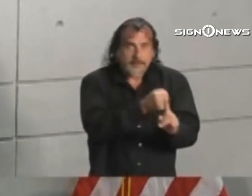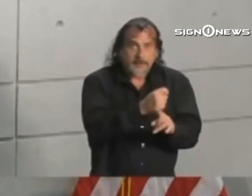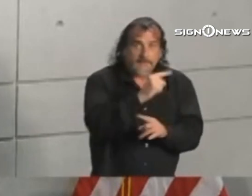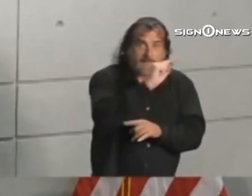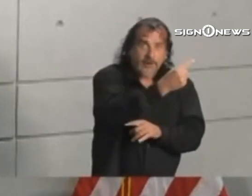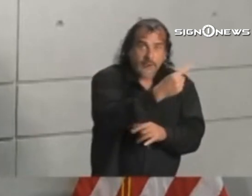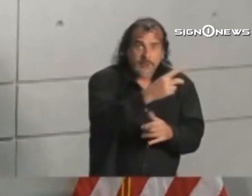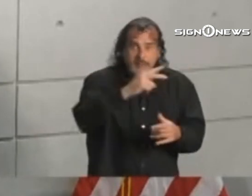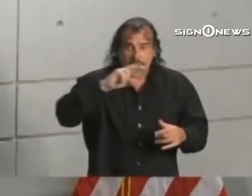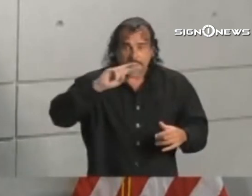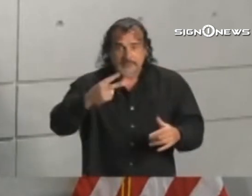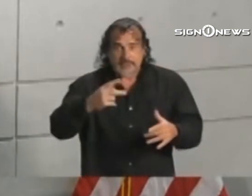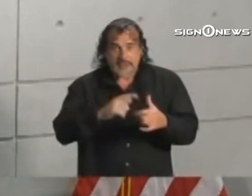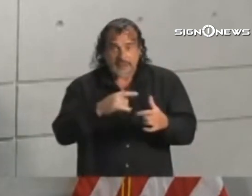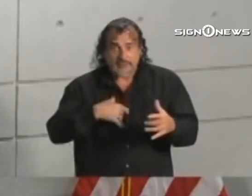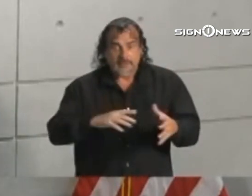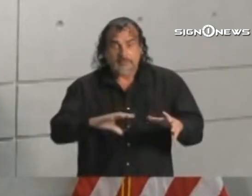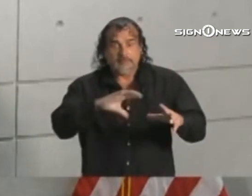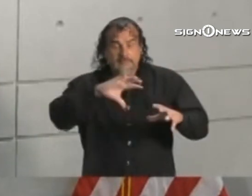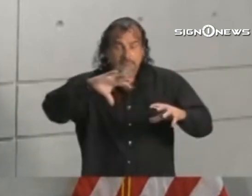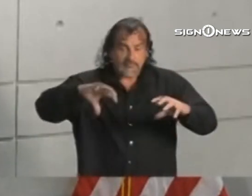second storm, which turned out to be